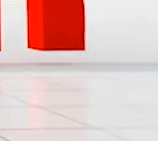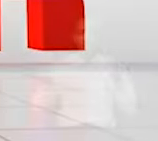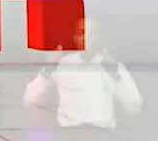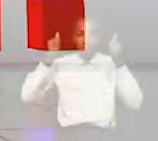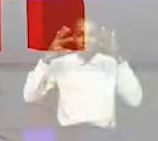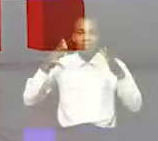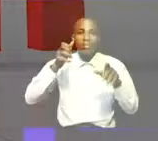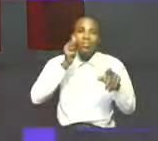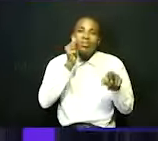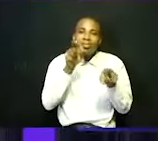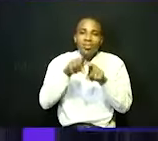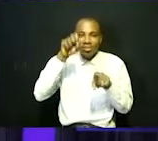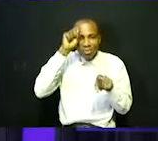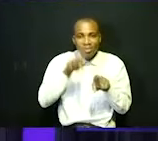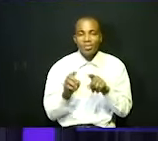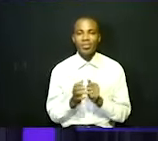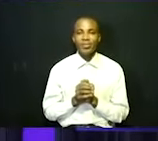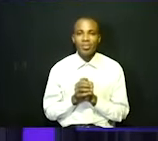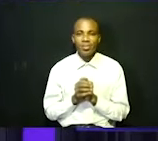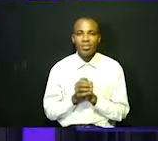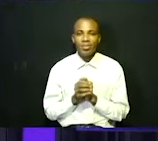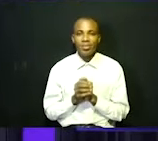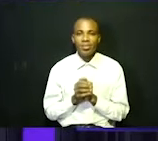Hallelujah, brothers and sisters. Praise the Lord.